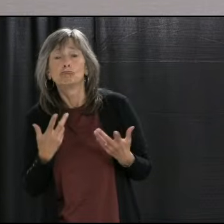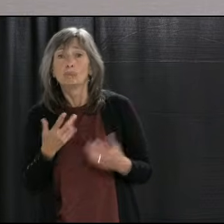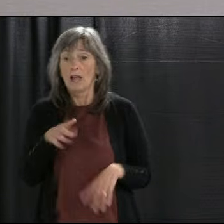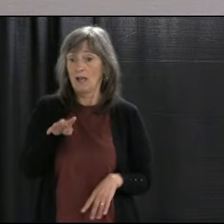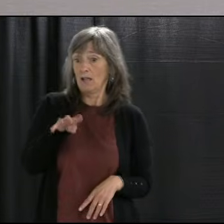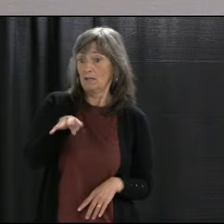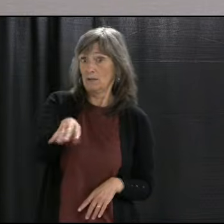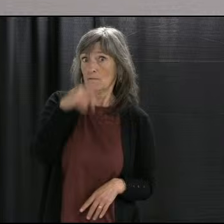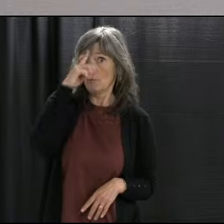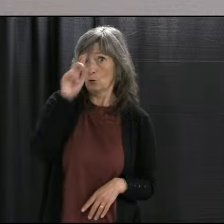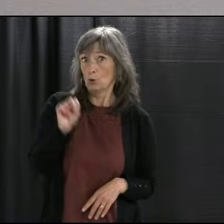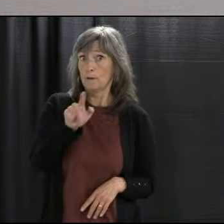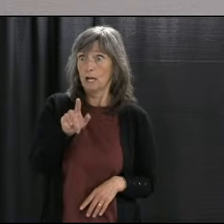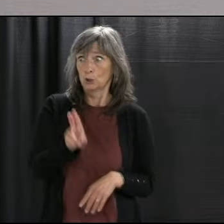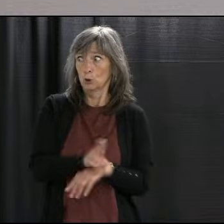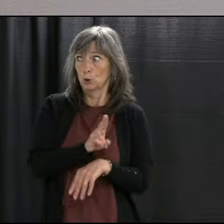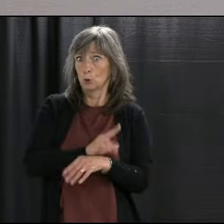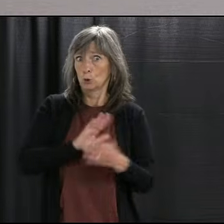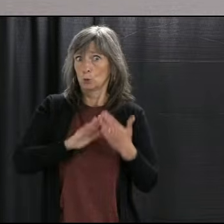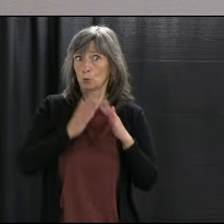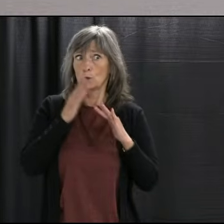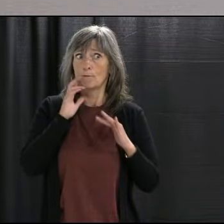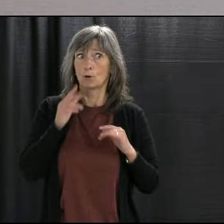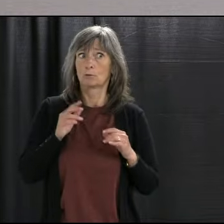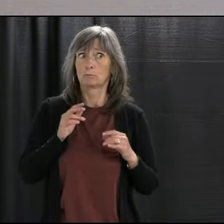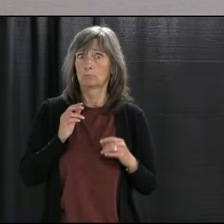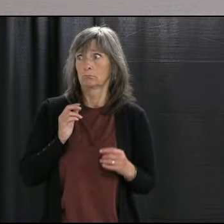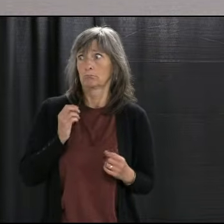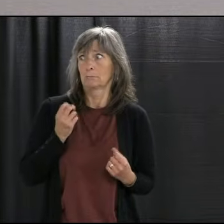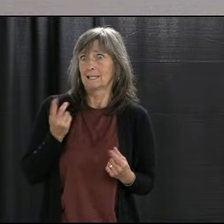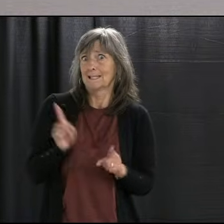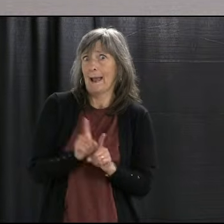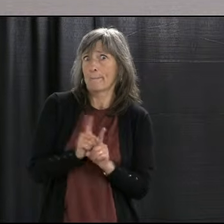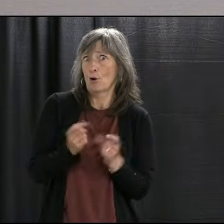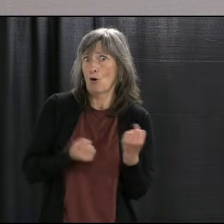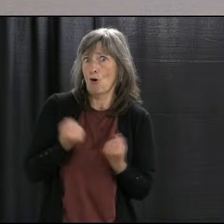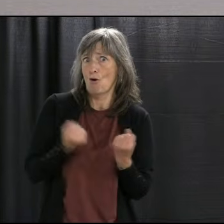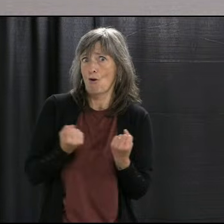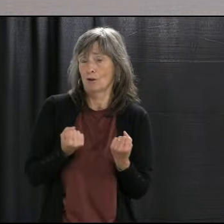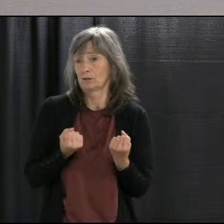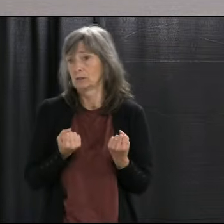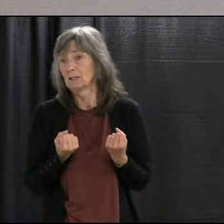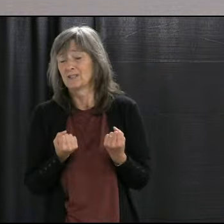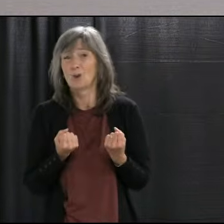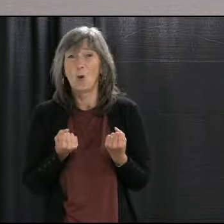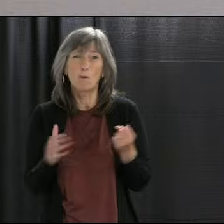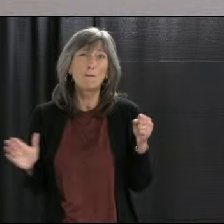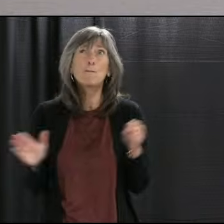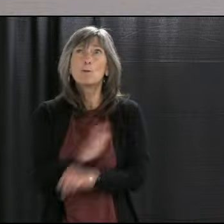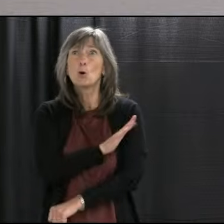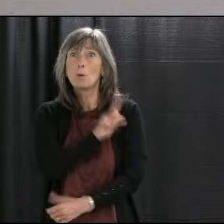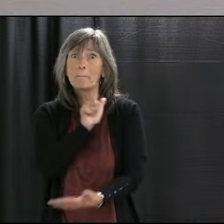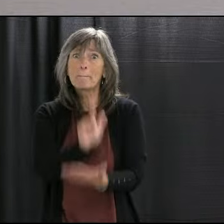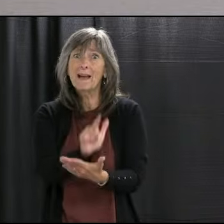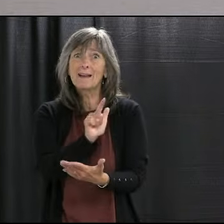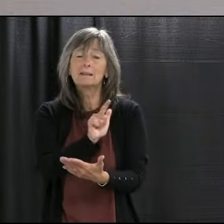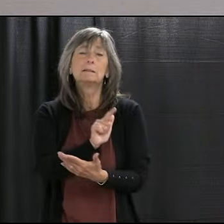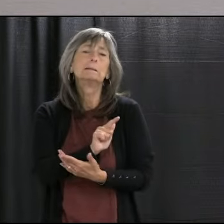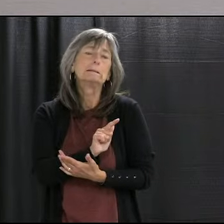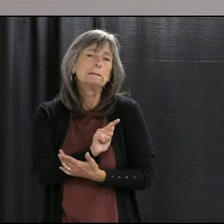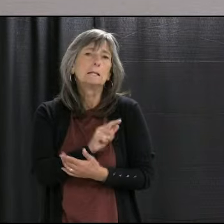just recreational vehicles. They're used in communities to get around. So to just do a blanket ban on that, there would be certain